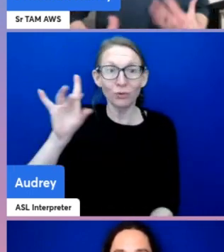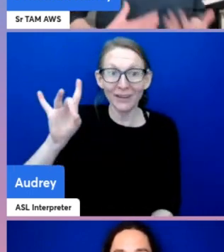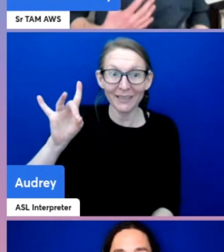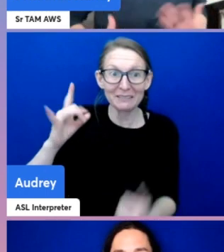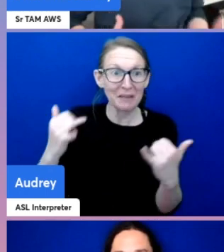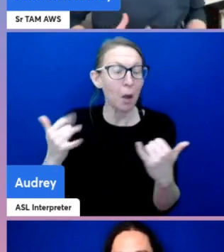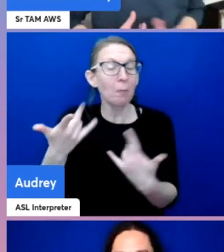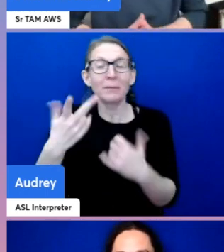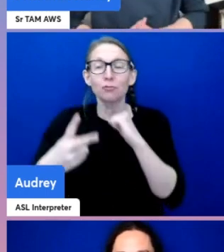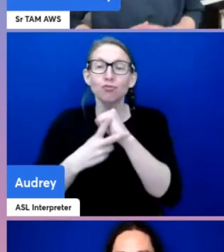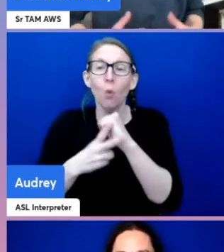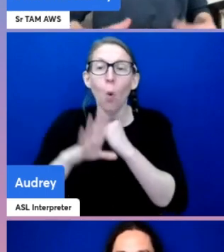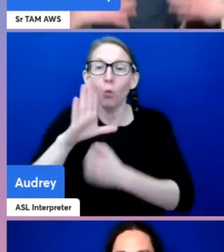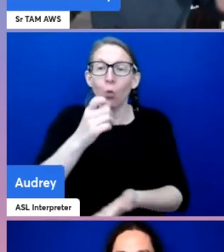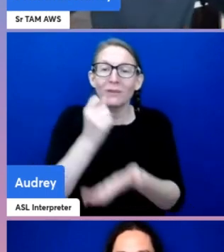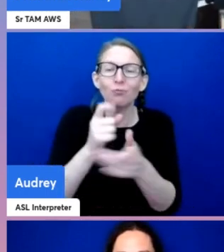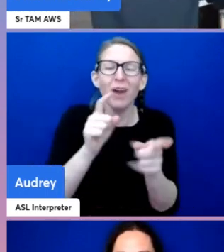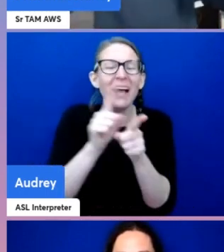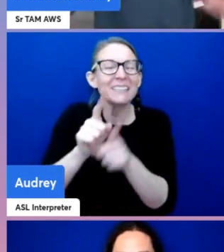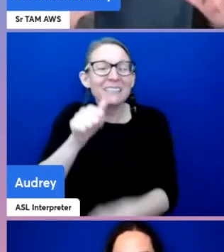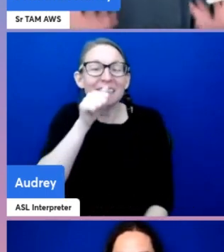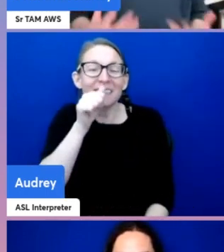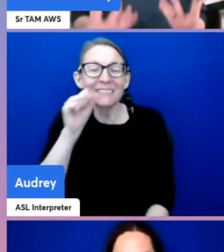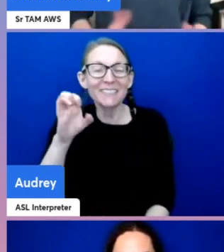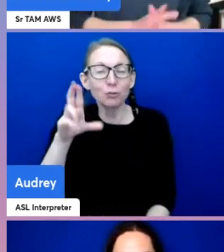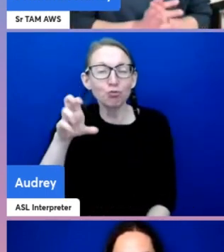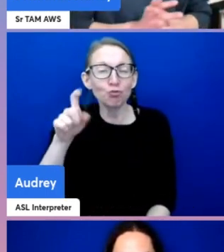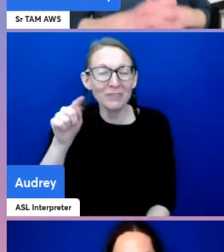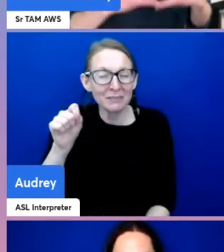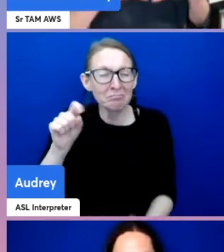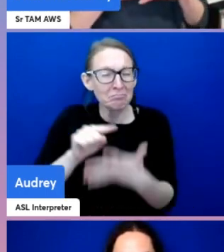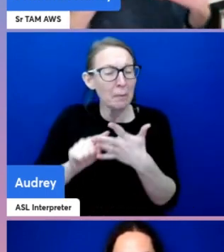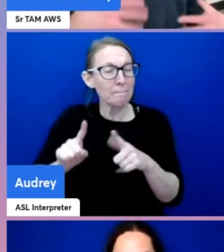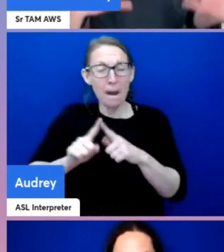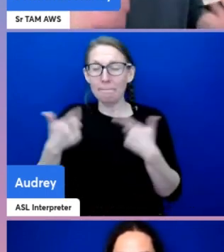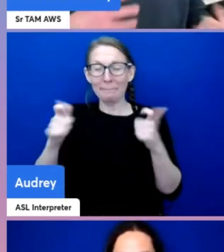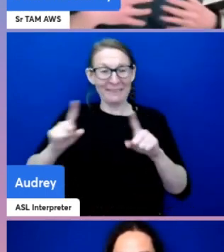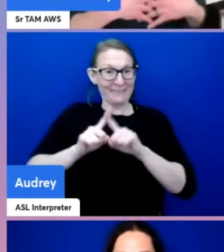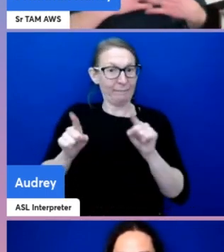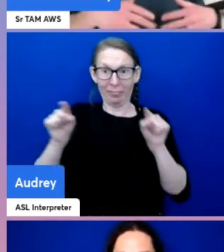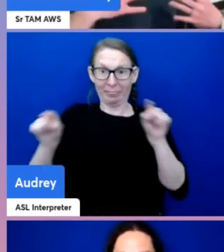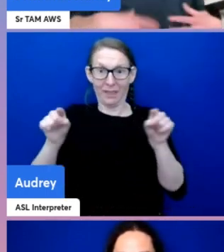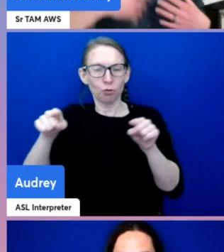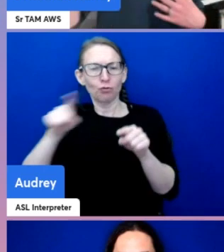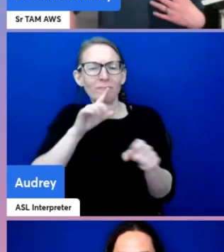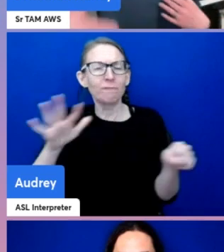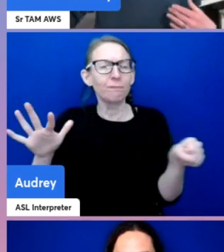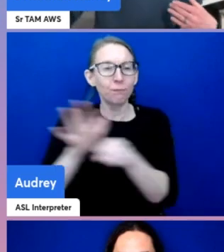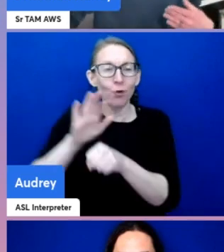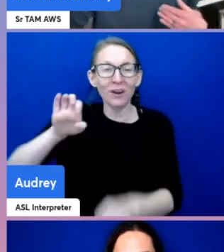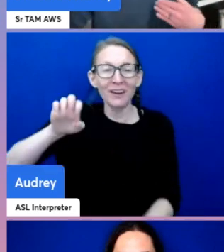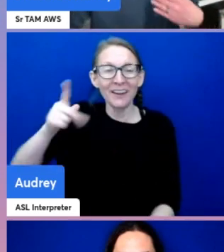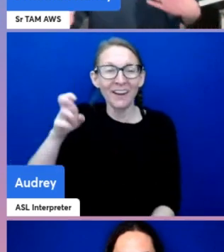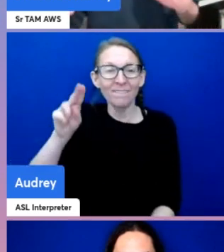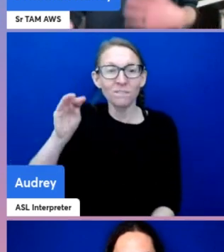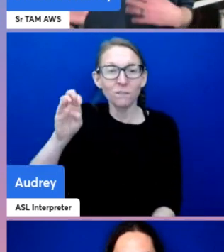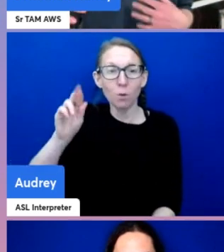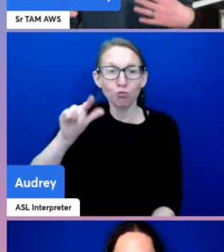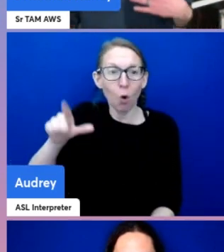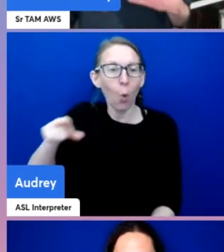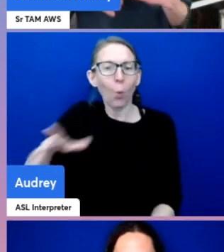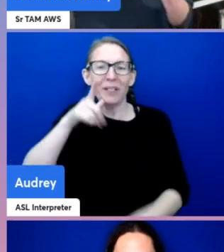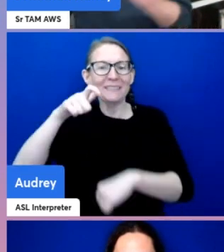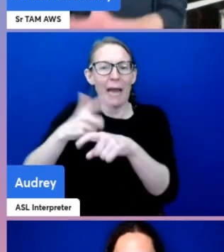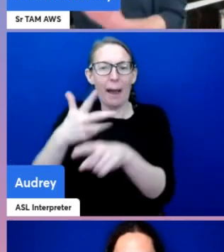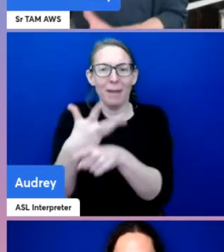storing credentials as secrets, something like that. The big difference here is that these are fully ephemeral. These time out based on the settings